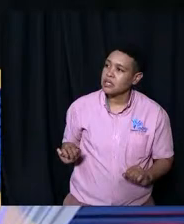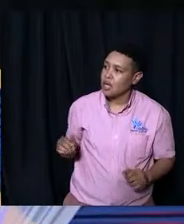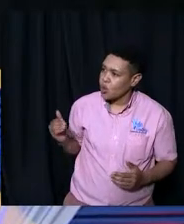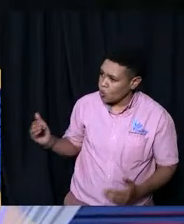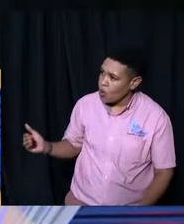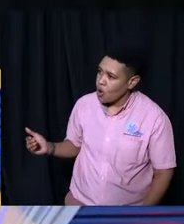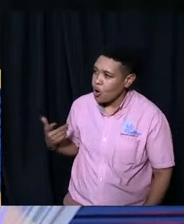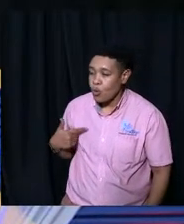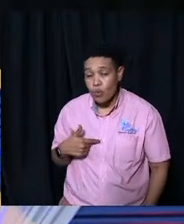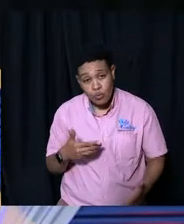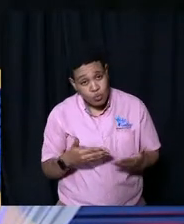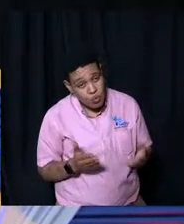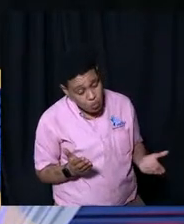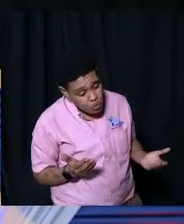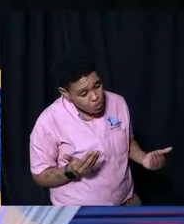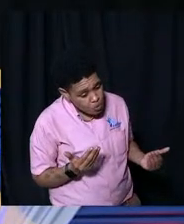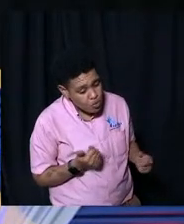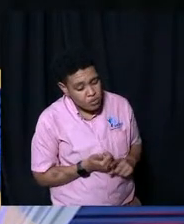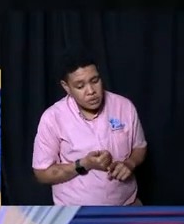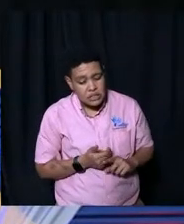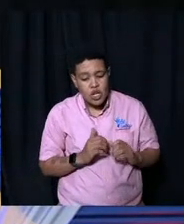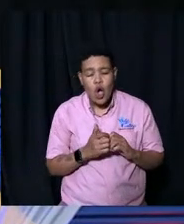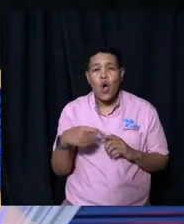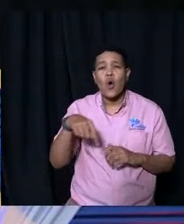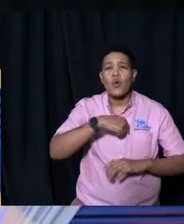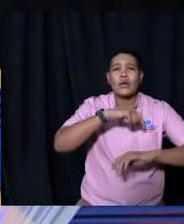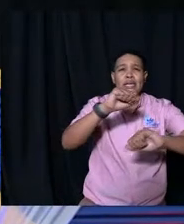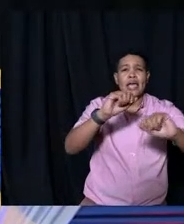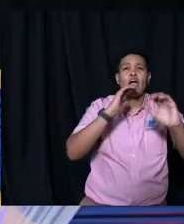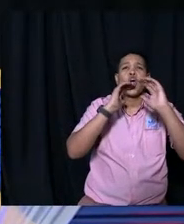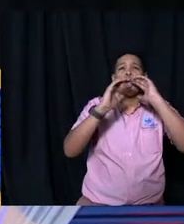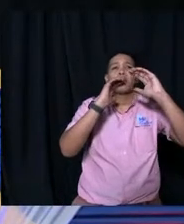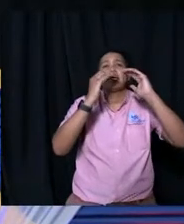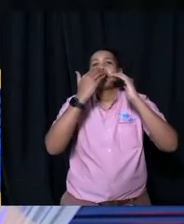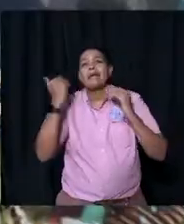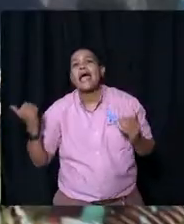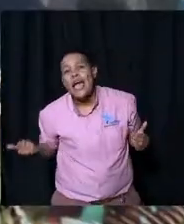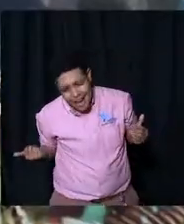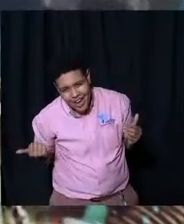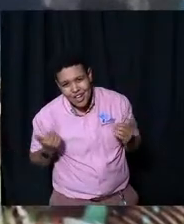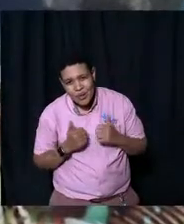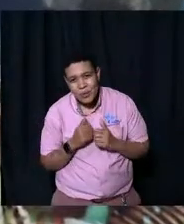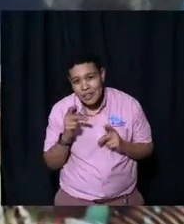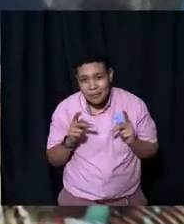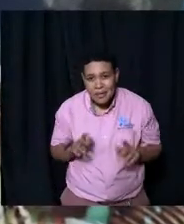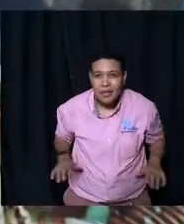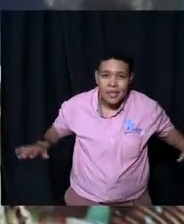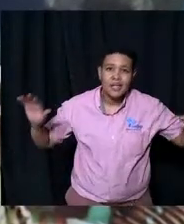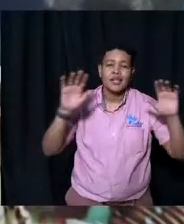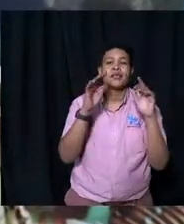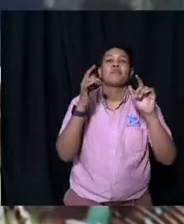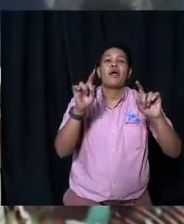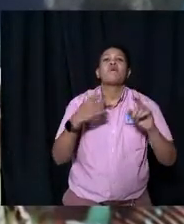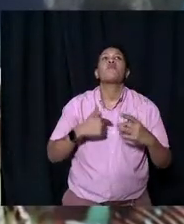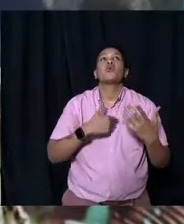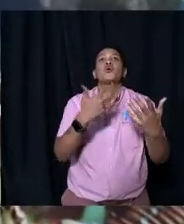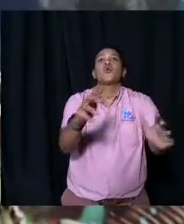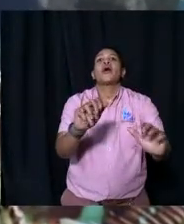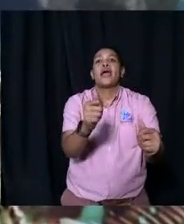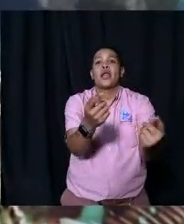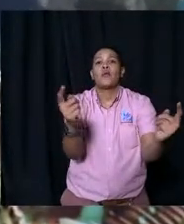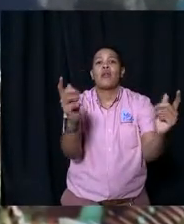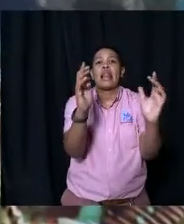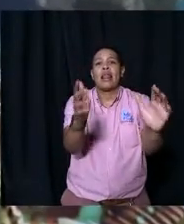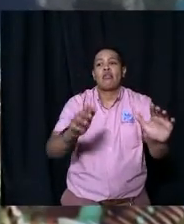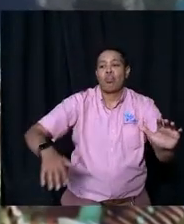All right, go ahead, Ms. Guthrie. We are very open to how it is that we can communicate better with the populace. We don't want anyone to be